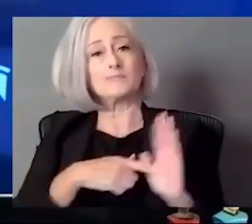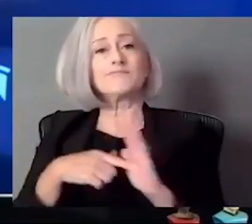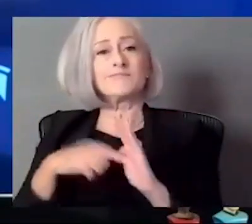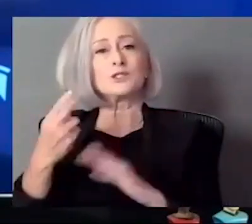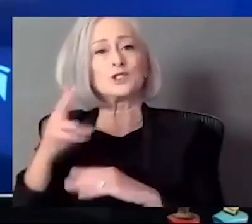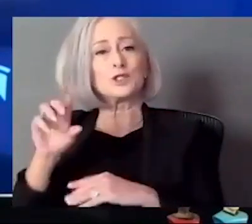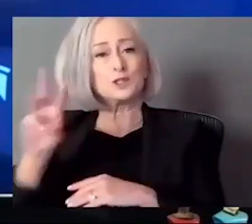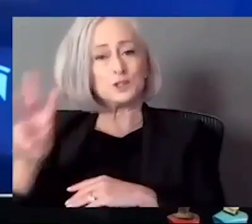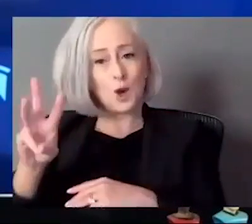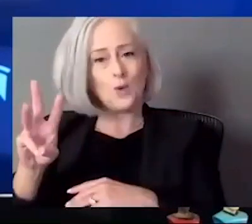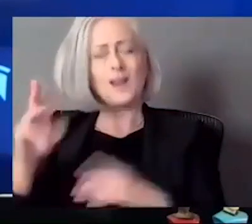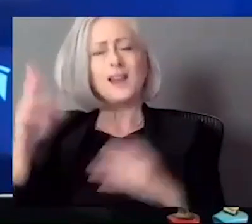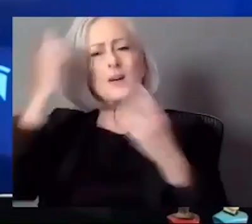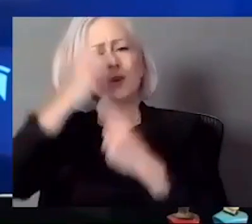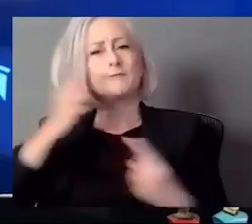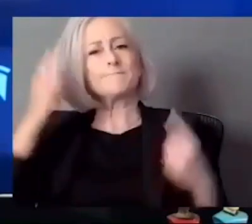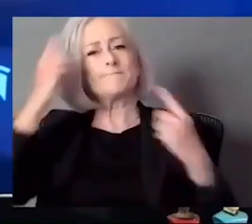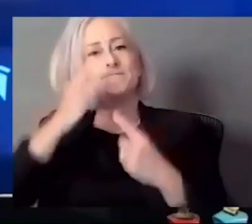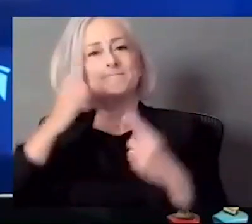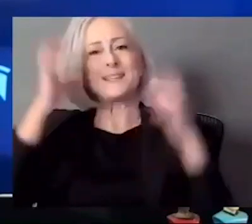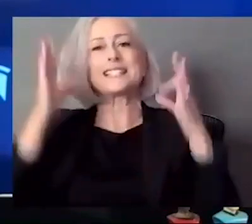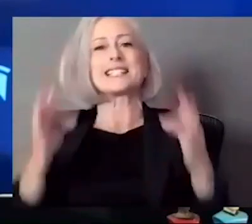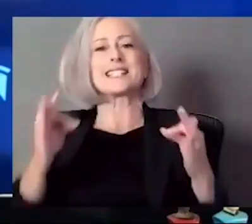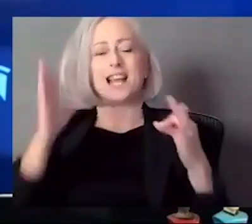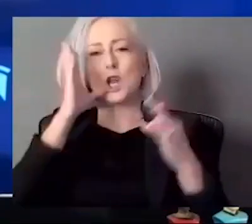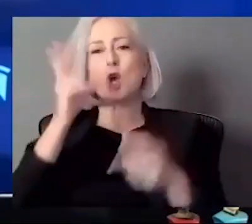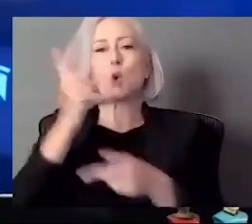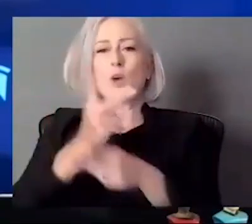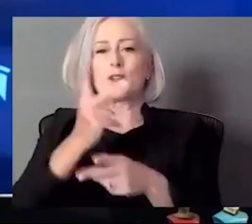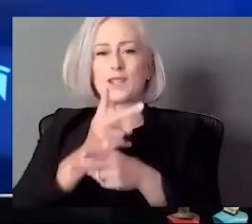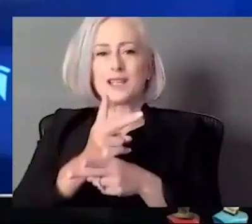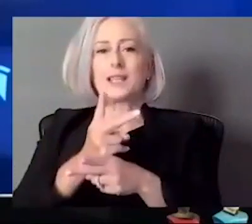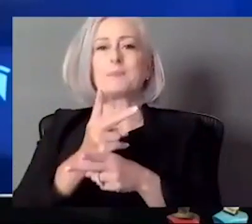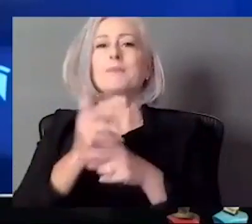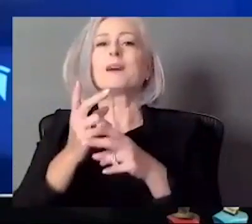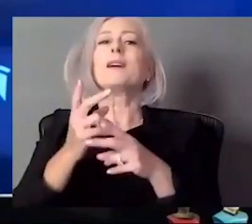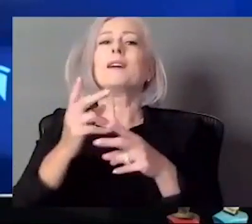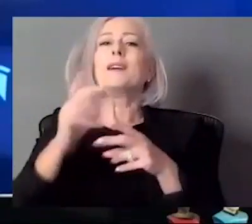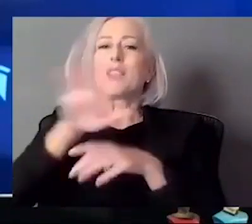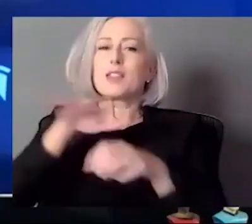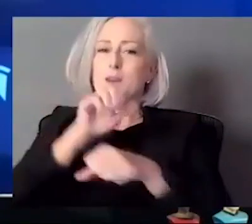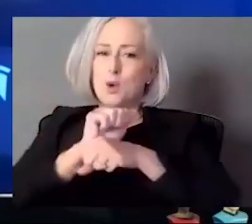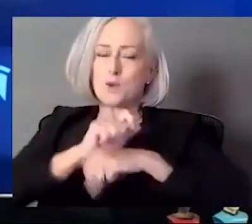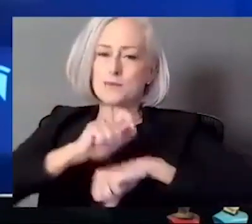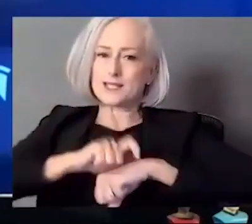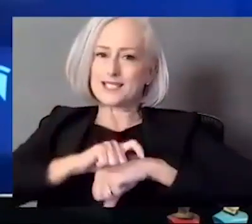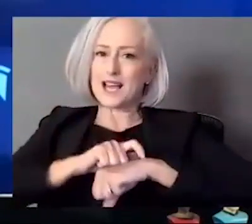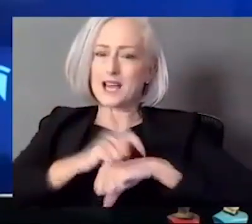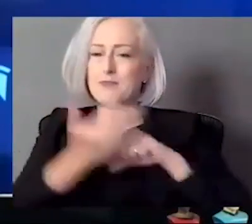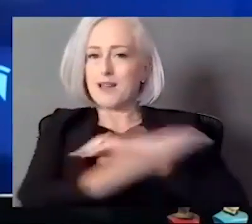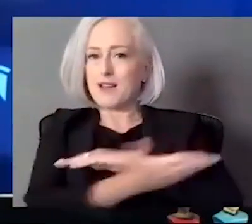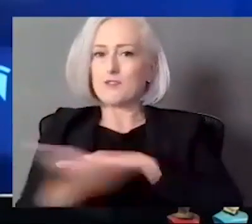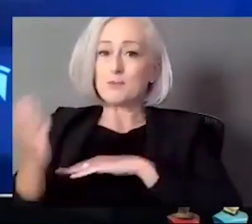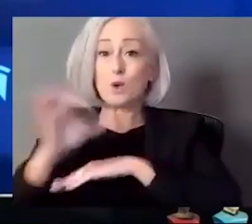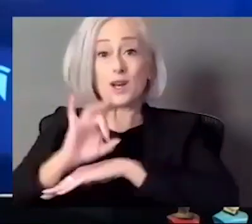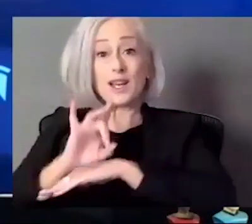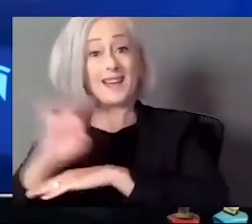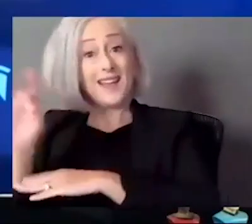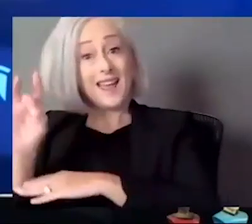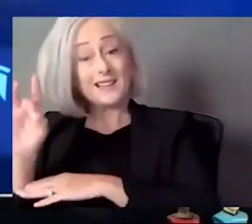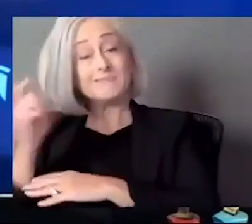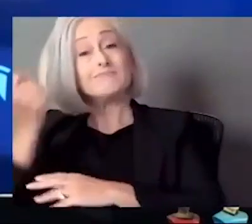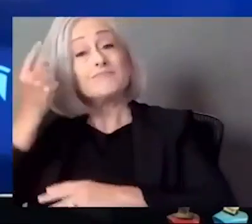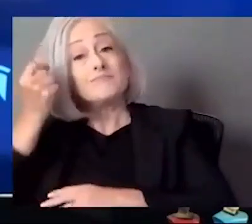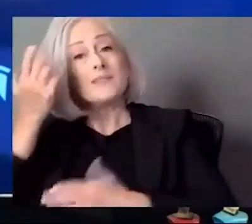that we will keep this appointment with you every morning at 8 a.m. It may look a little different. I want to point out